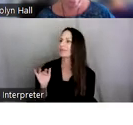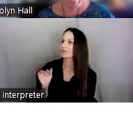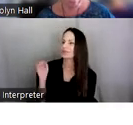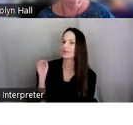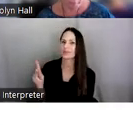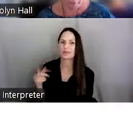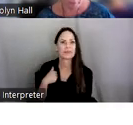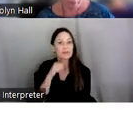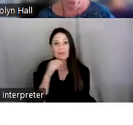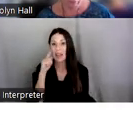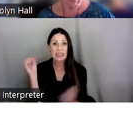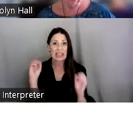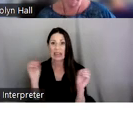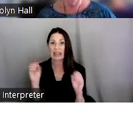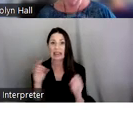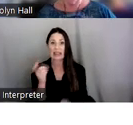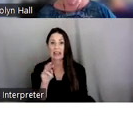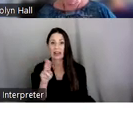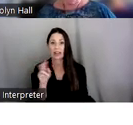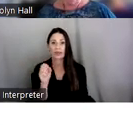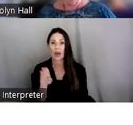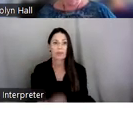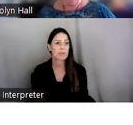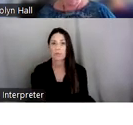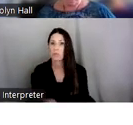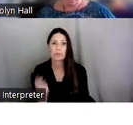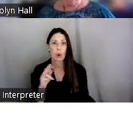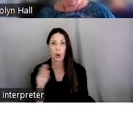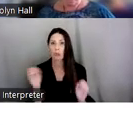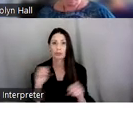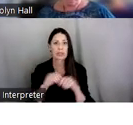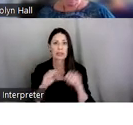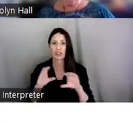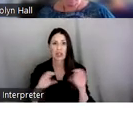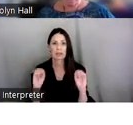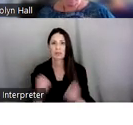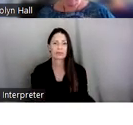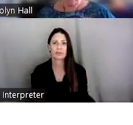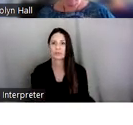Okay, I don't see anything, Dr. Rob, or in the chat either.